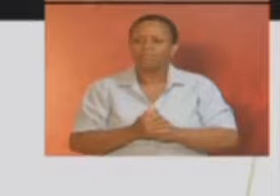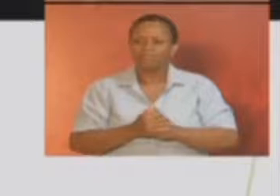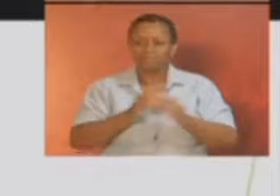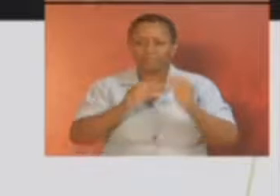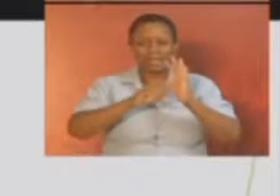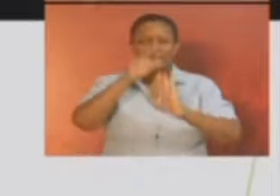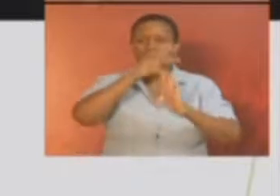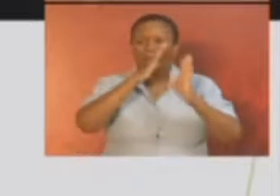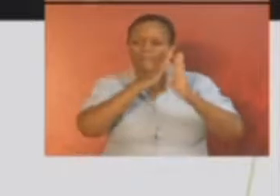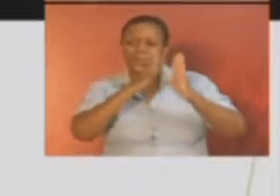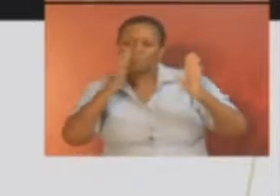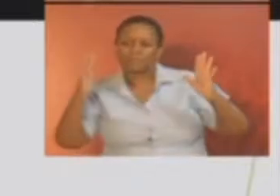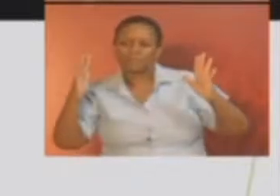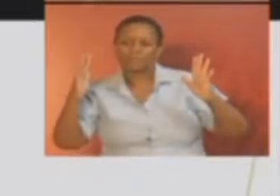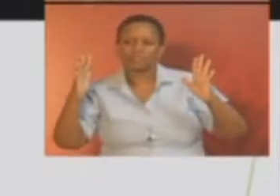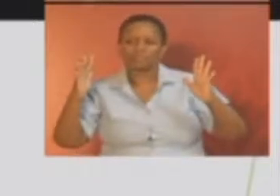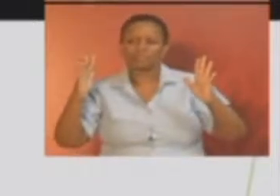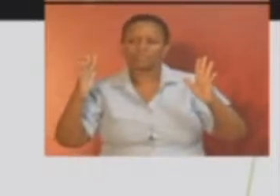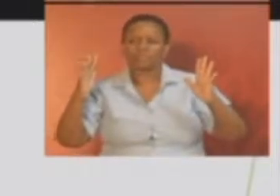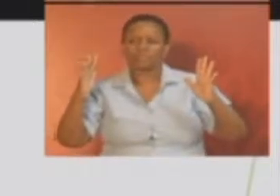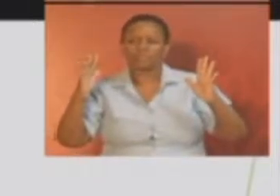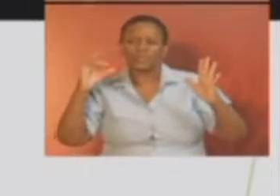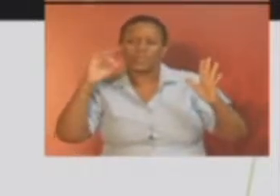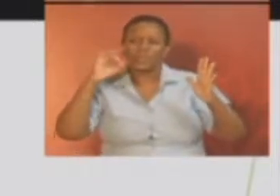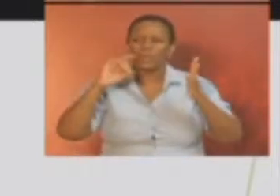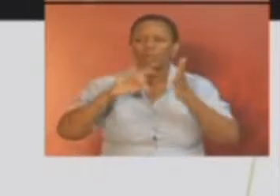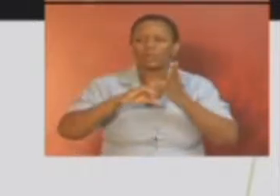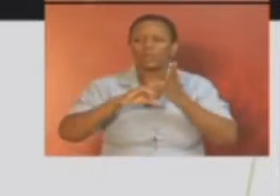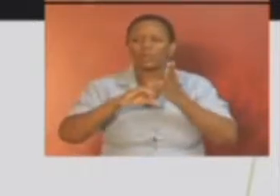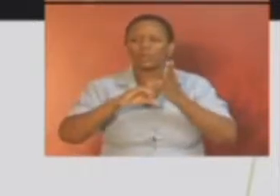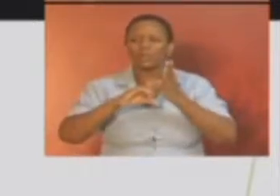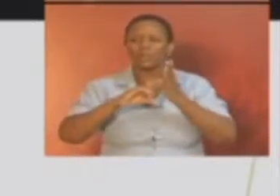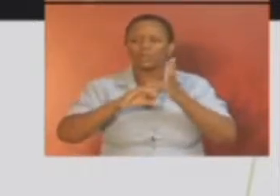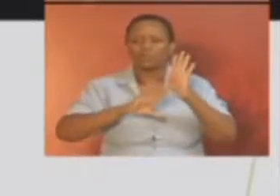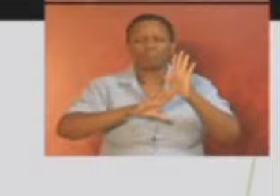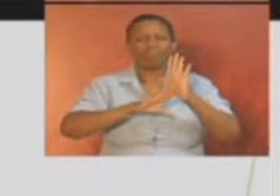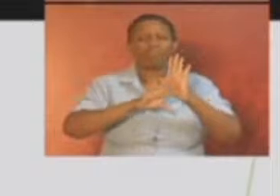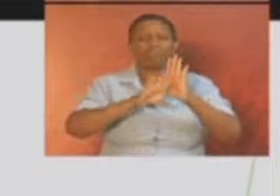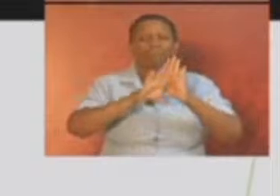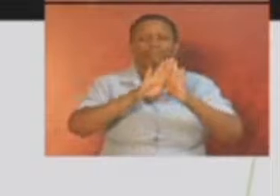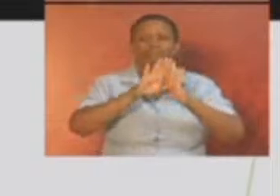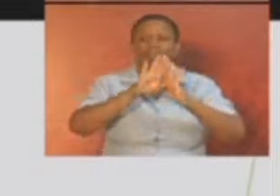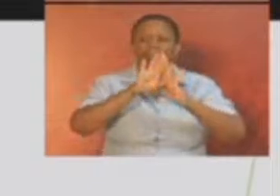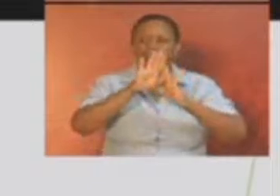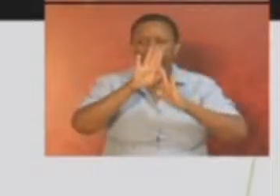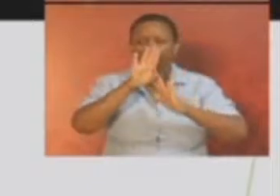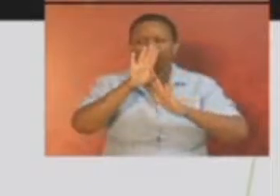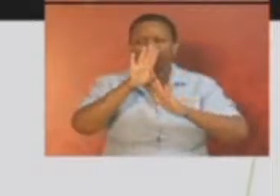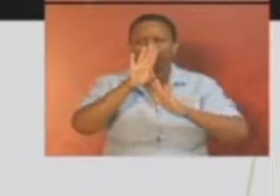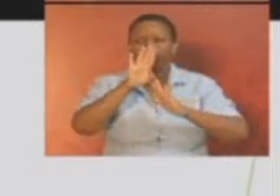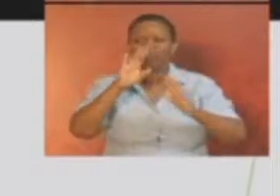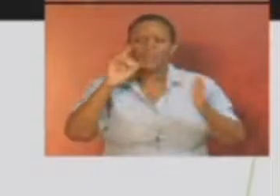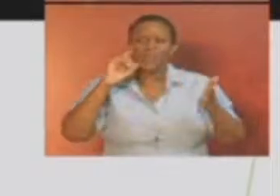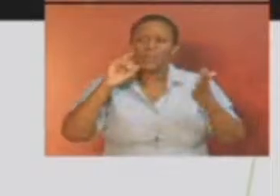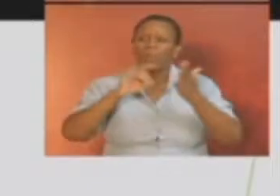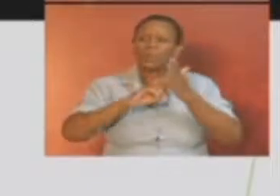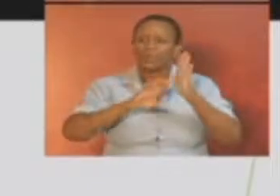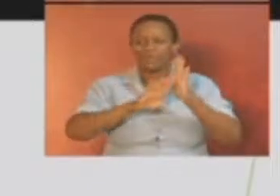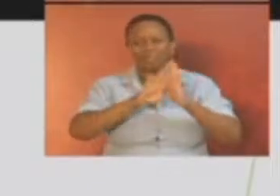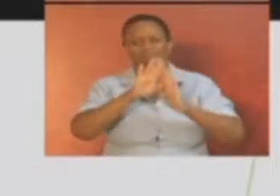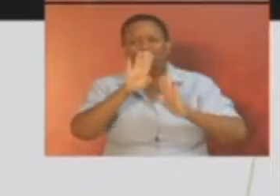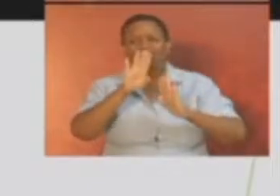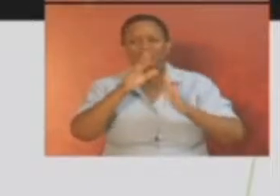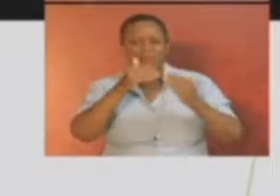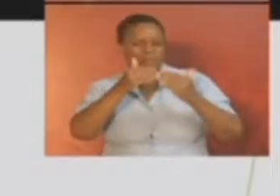right-hand end, we see some lines that stick out of the top of the, or the end of that graph, and those lines were projections made at